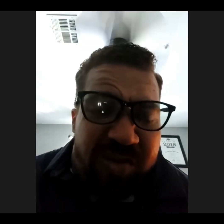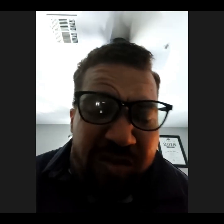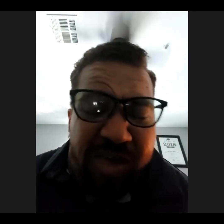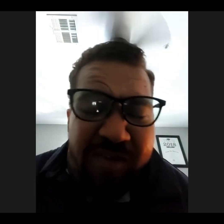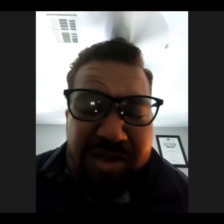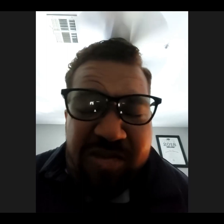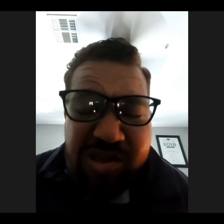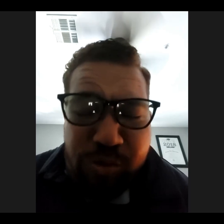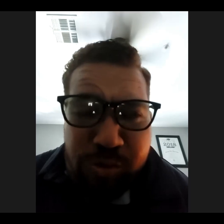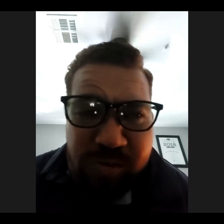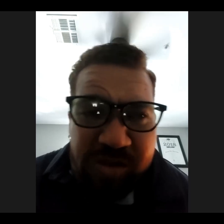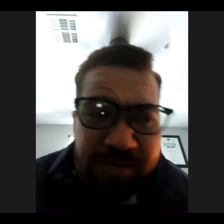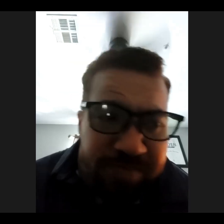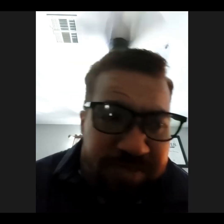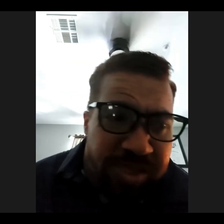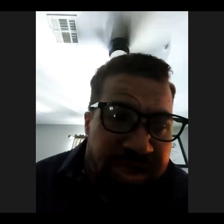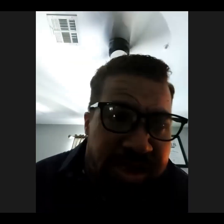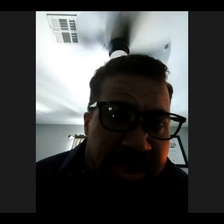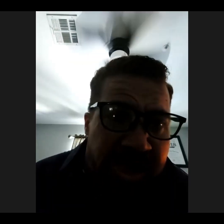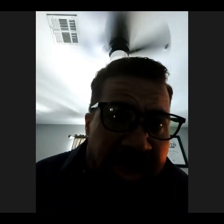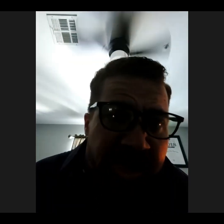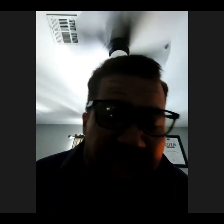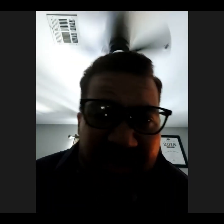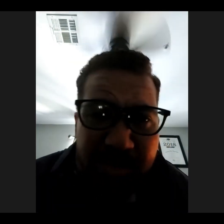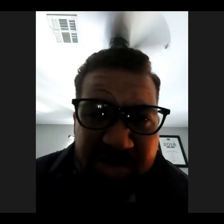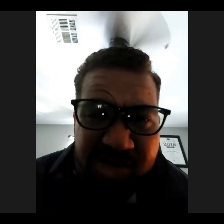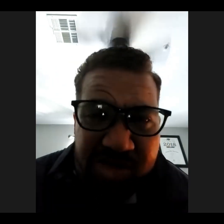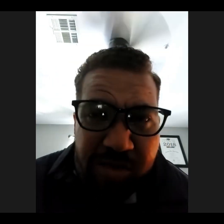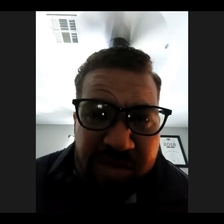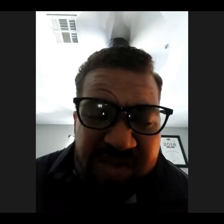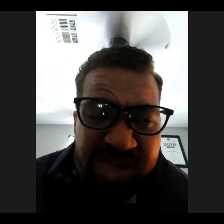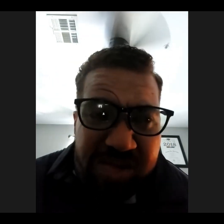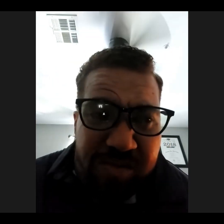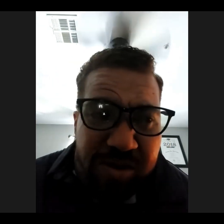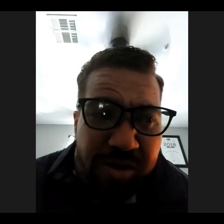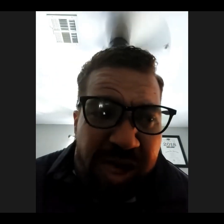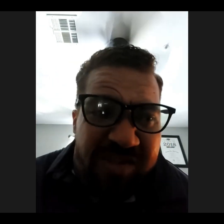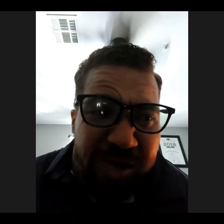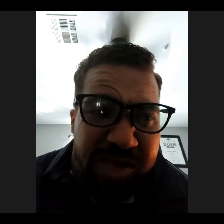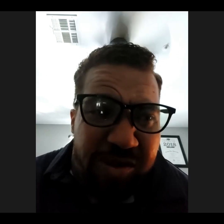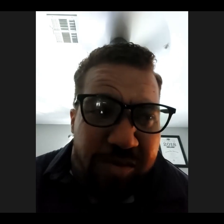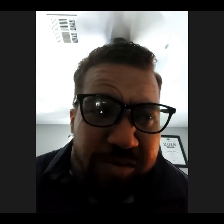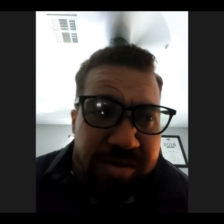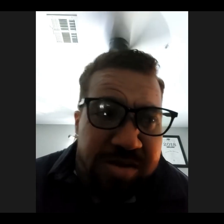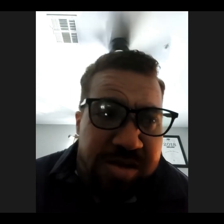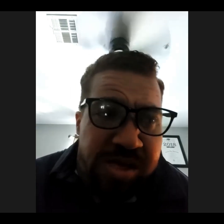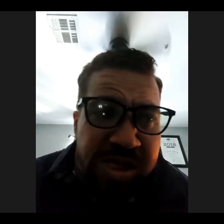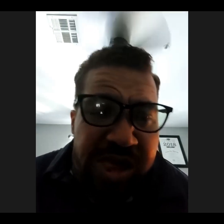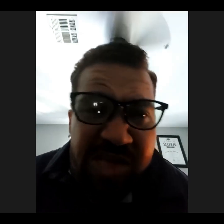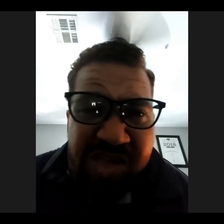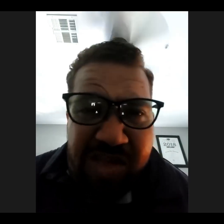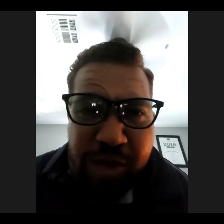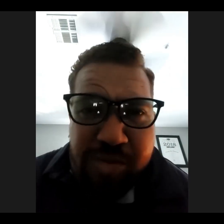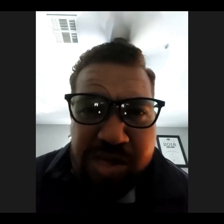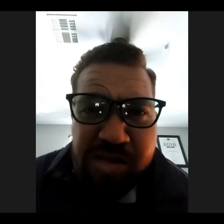involved with self-advocacy groups, as I mentioned, the team aspect,